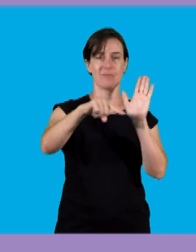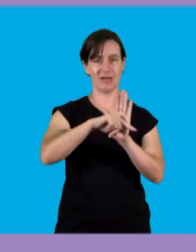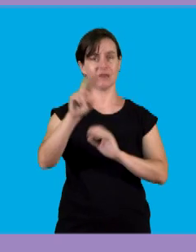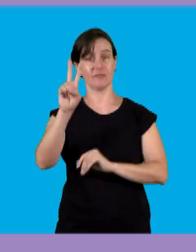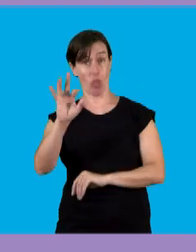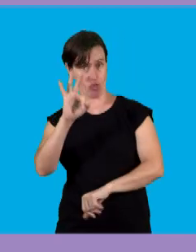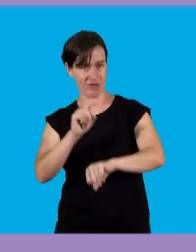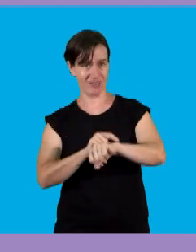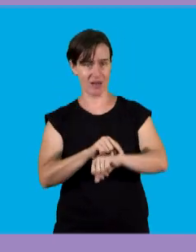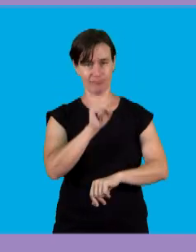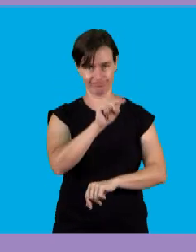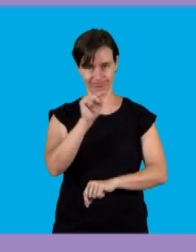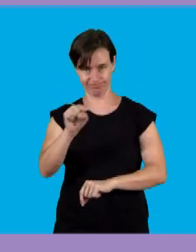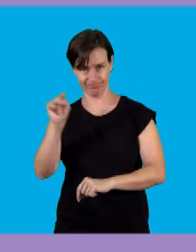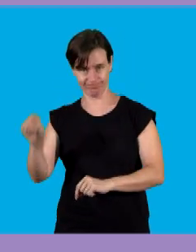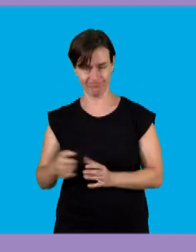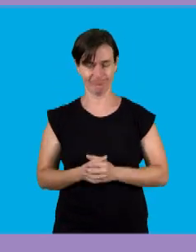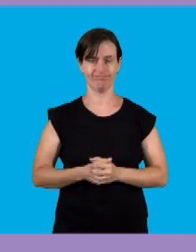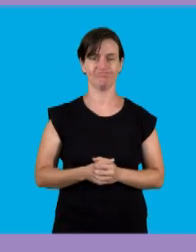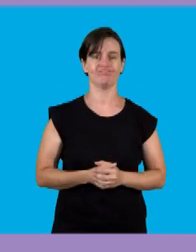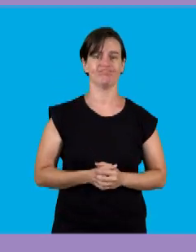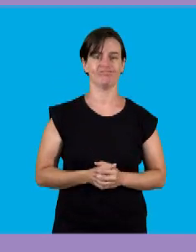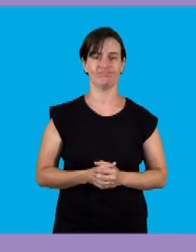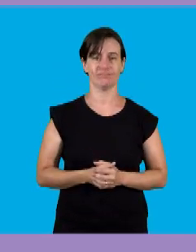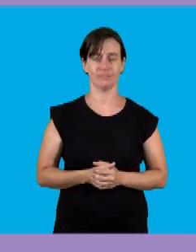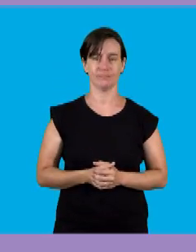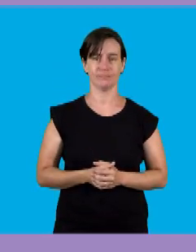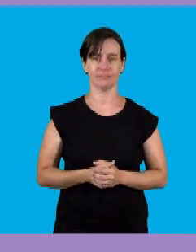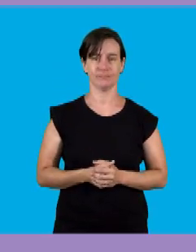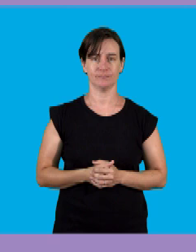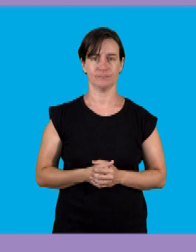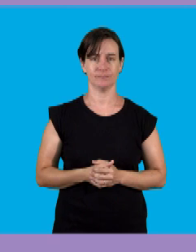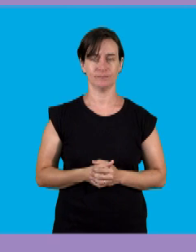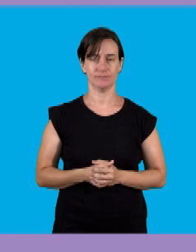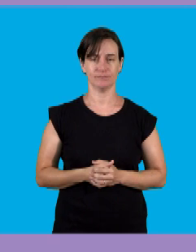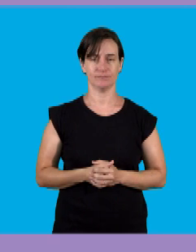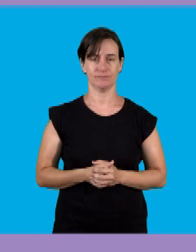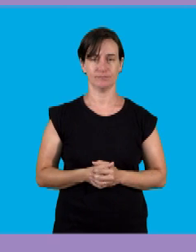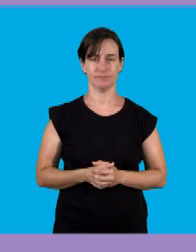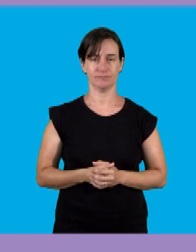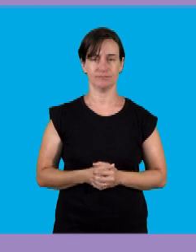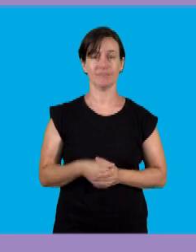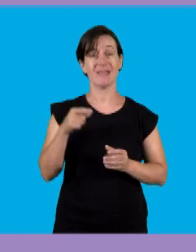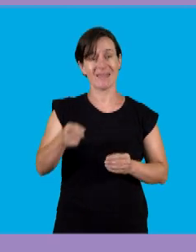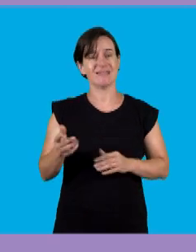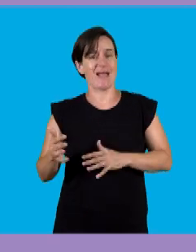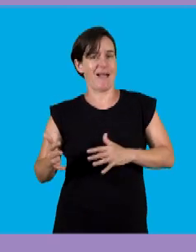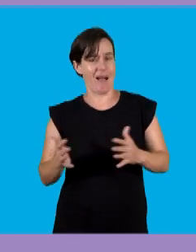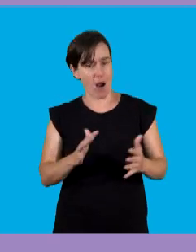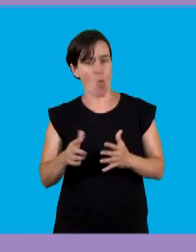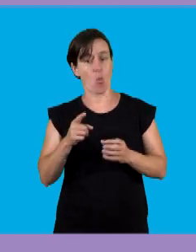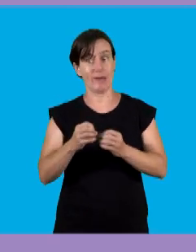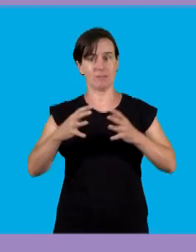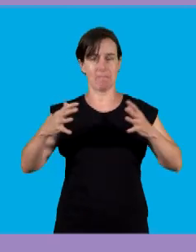is negative 2 multiplied by negative 2 multiplied again by a negative 2. And that is how we